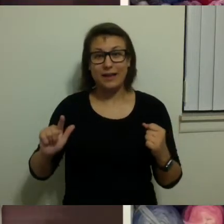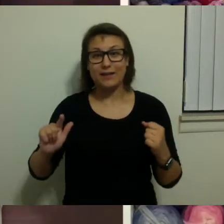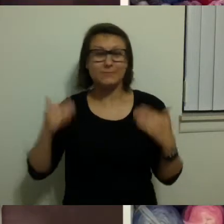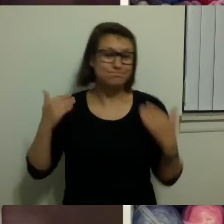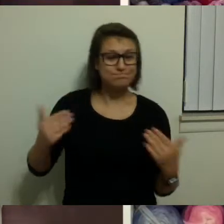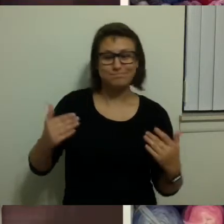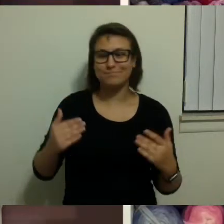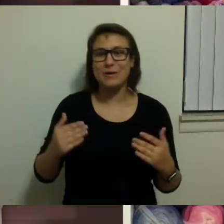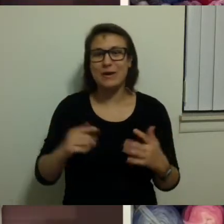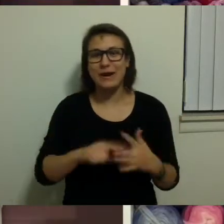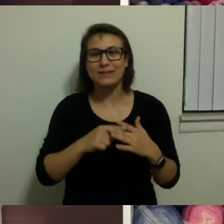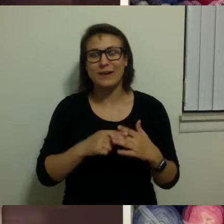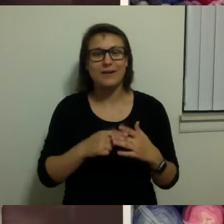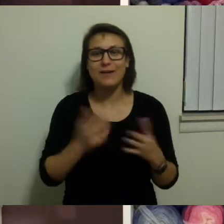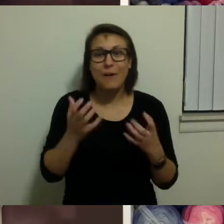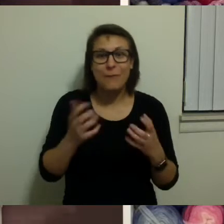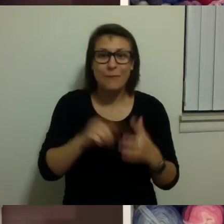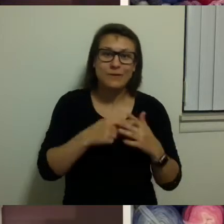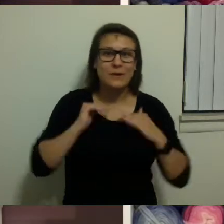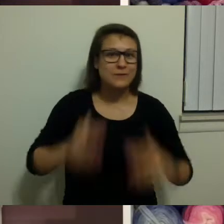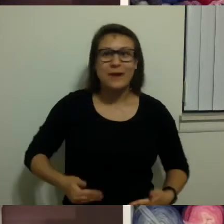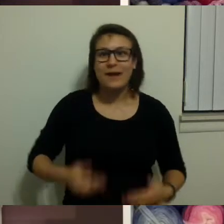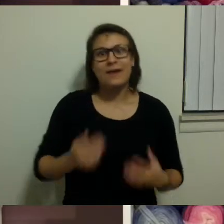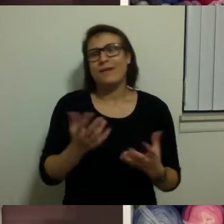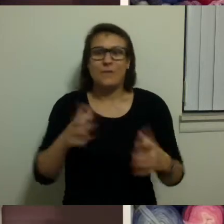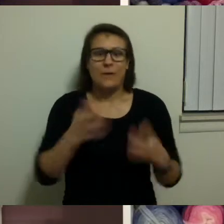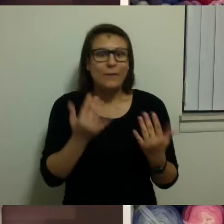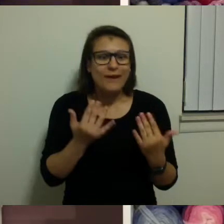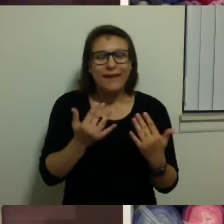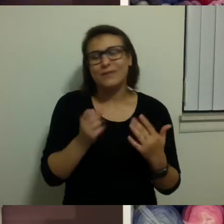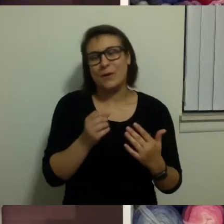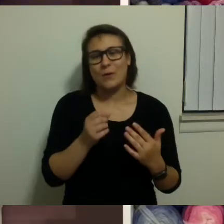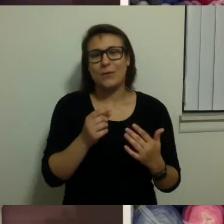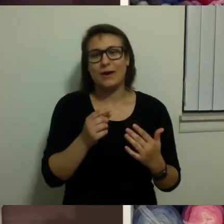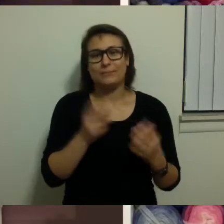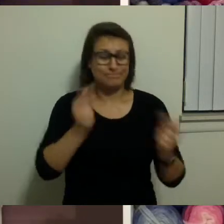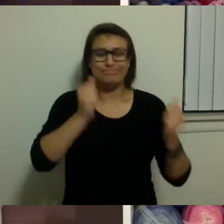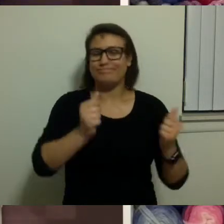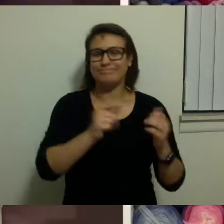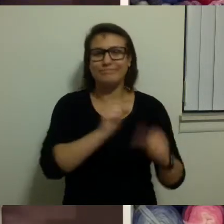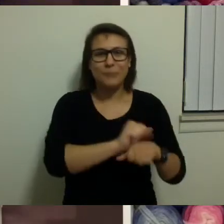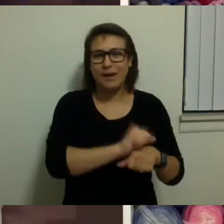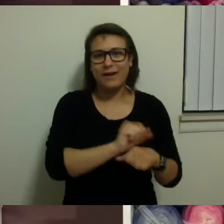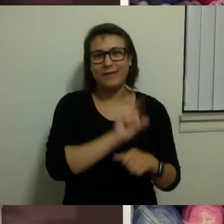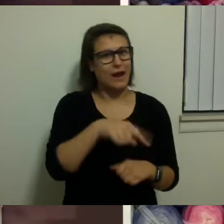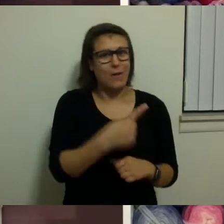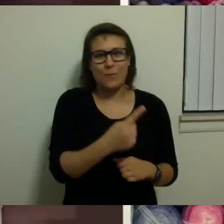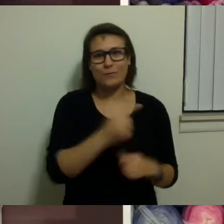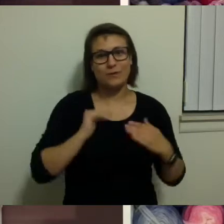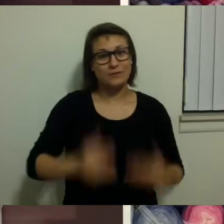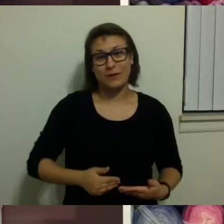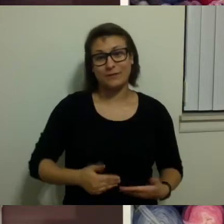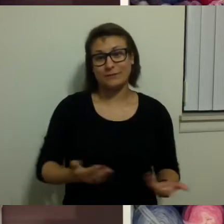I've been dying to cast this sweater on, and I don't want to wait another second, so I got straight to work, and that's all I've knit on. So, that's